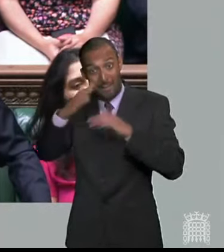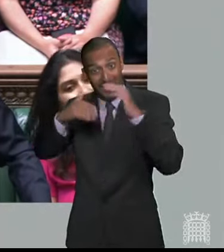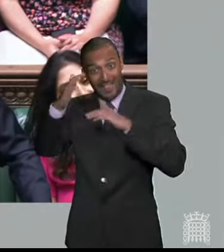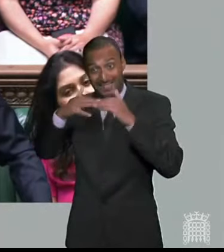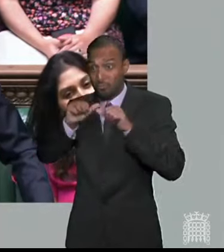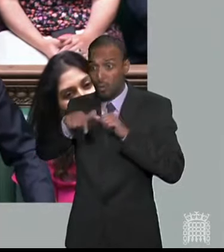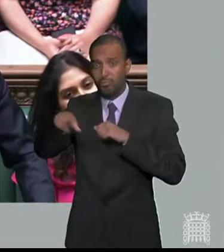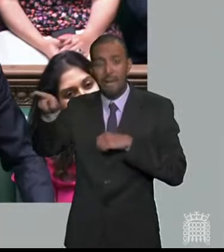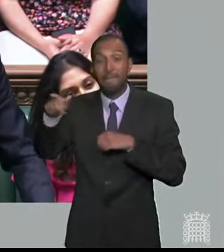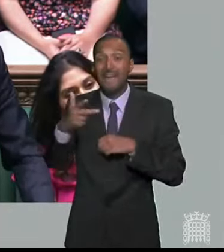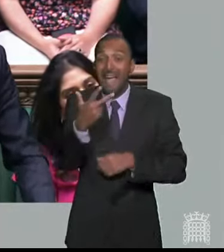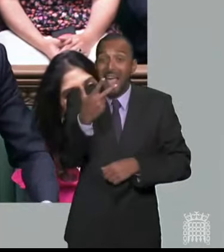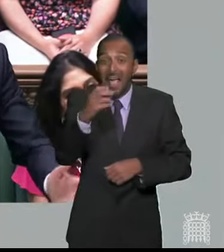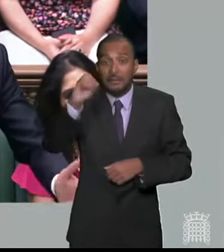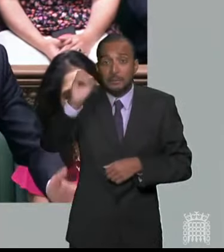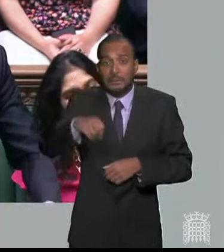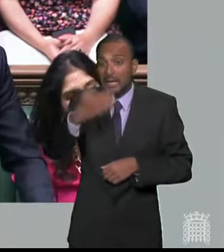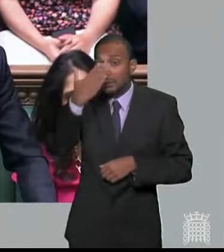schools.